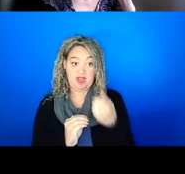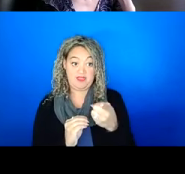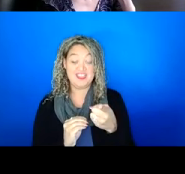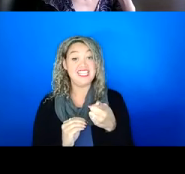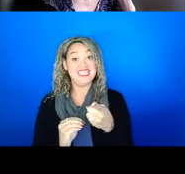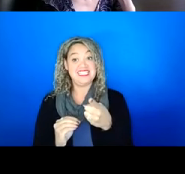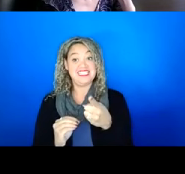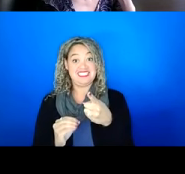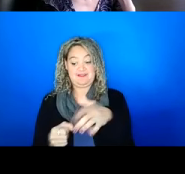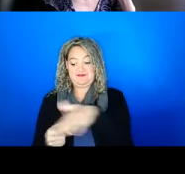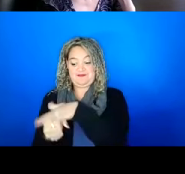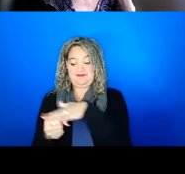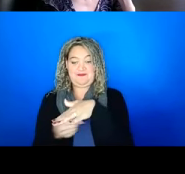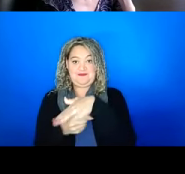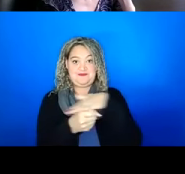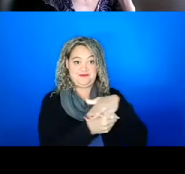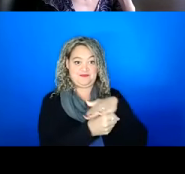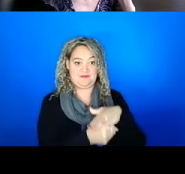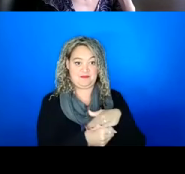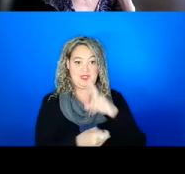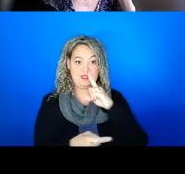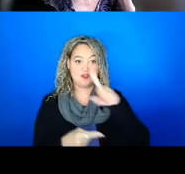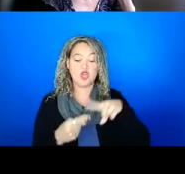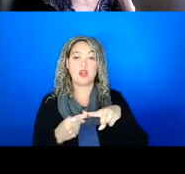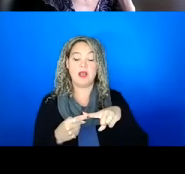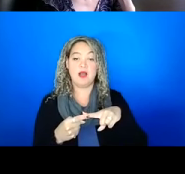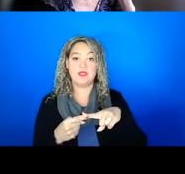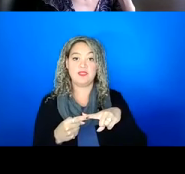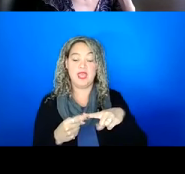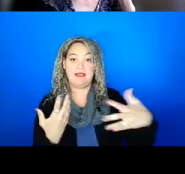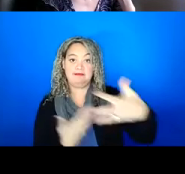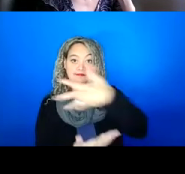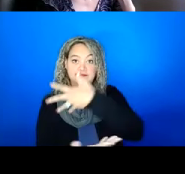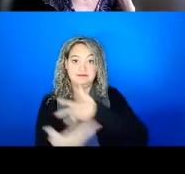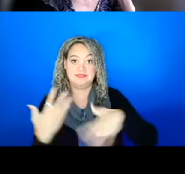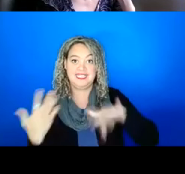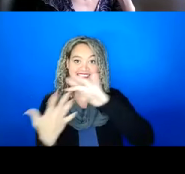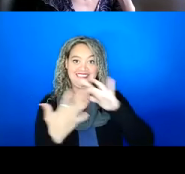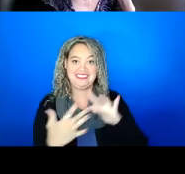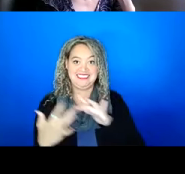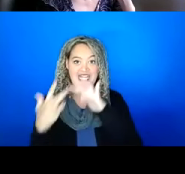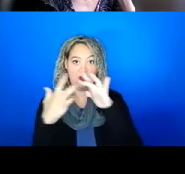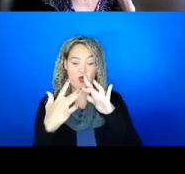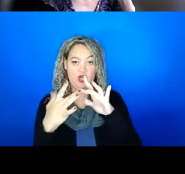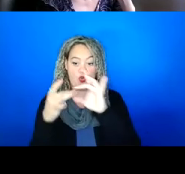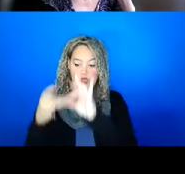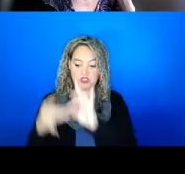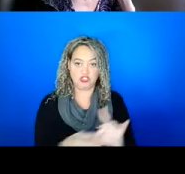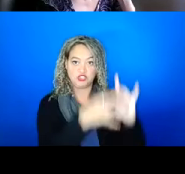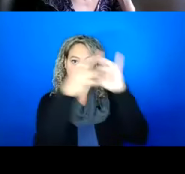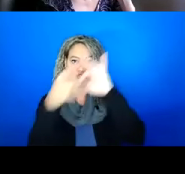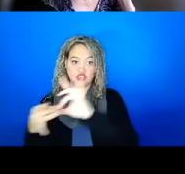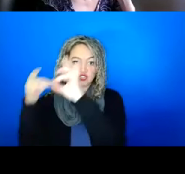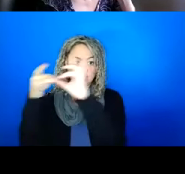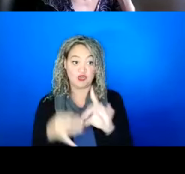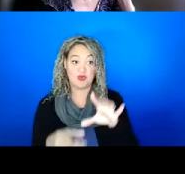talking about interact to form a network or a circuit. So here's data from one of our